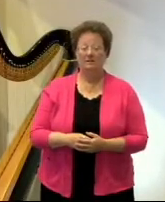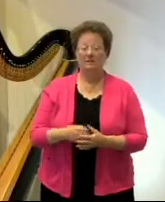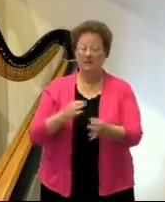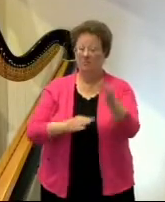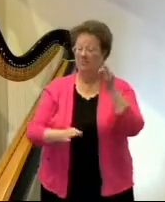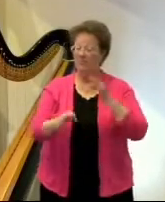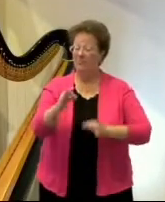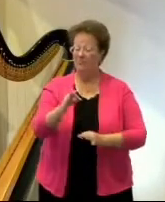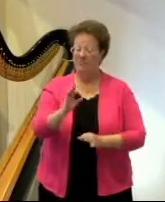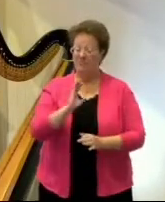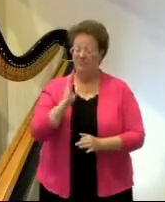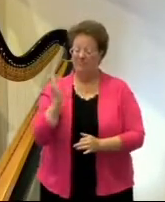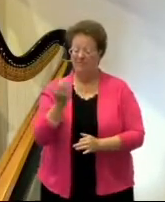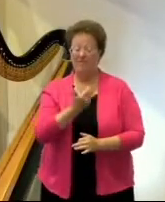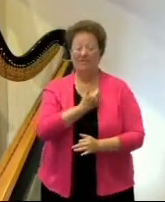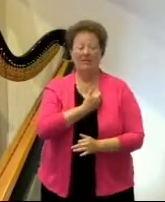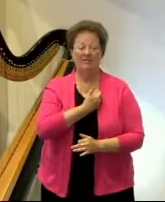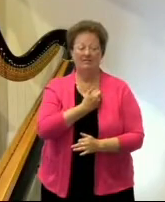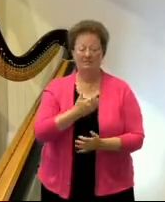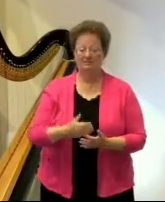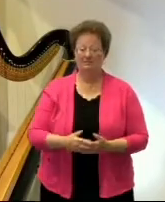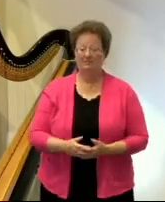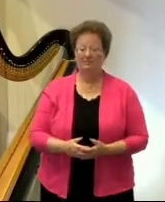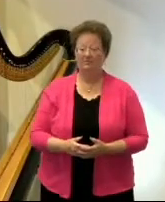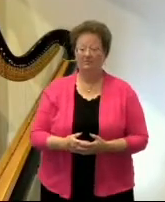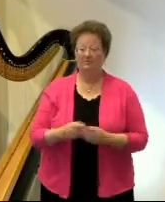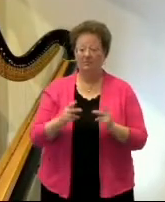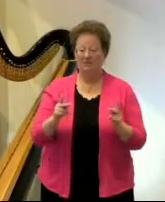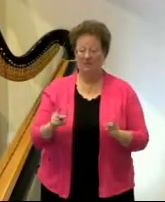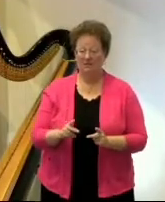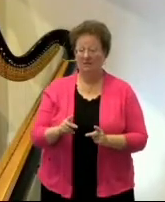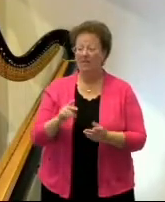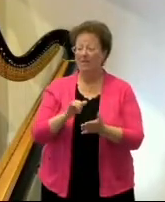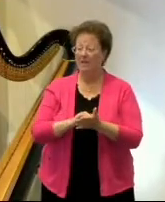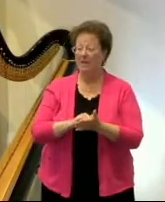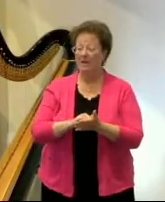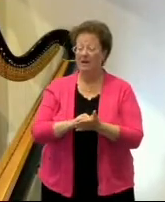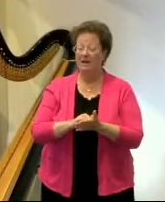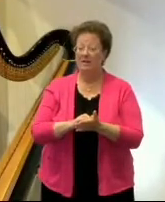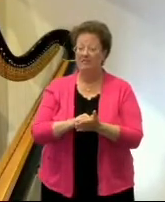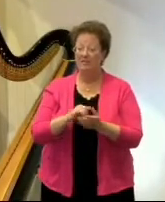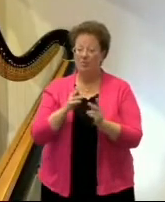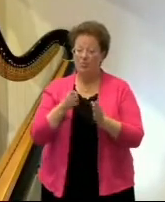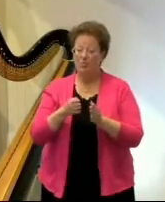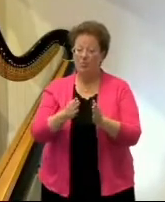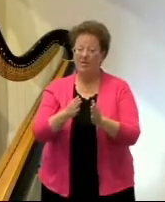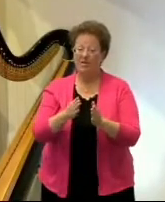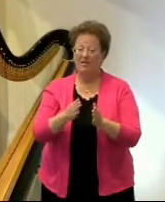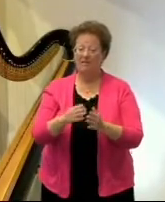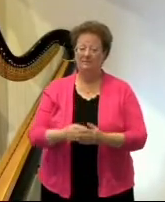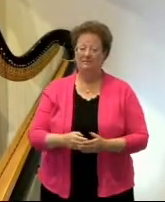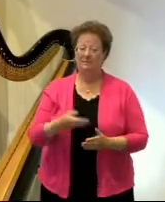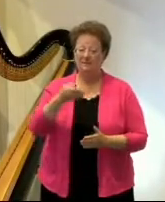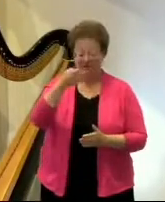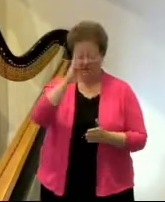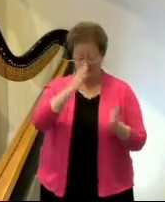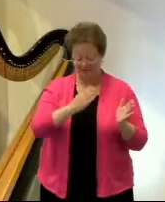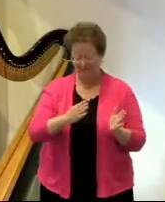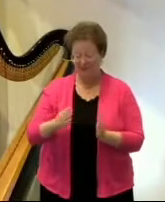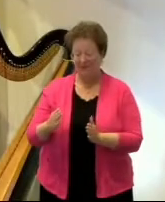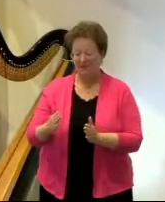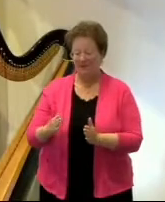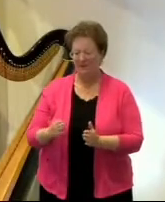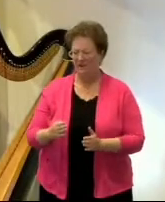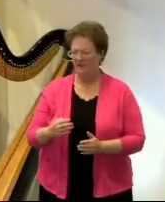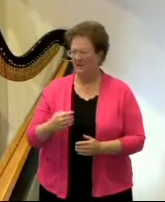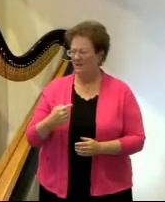place. That is the way. Now, a natural response to the gospel message is, no way.